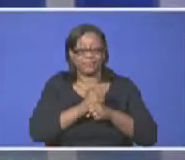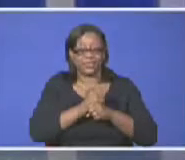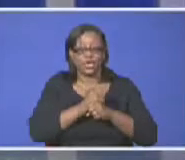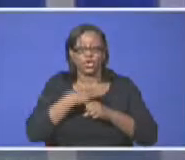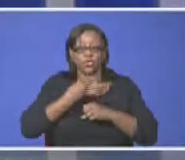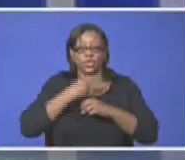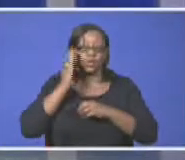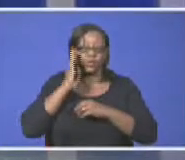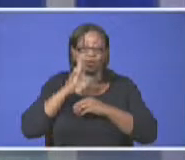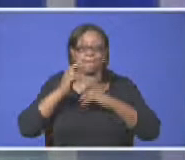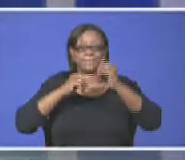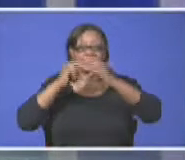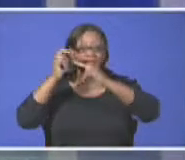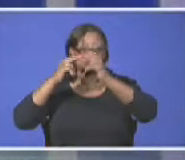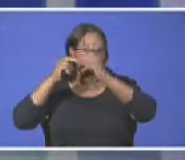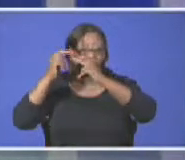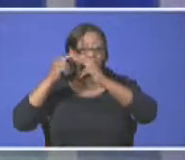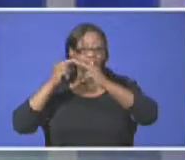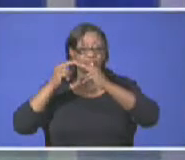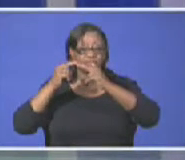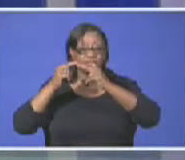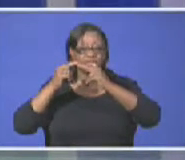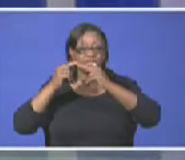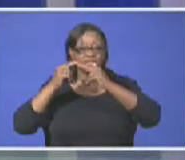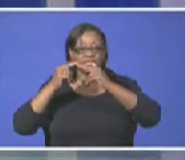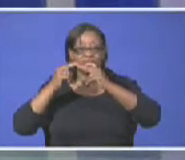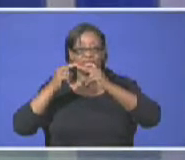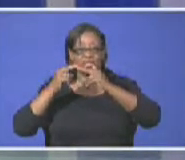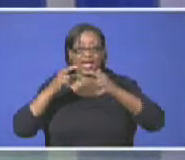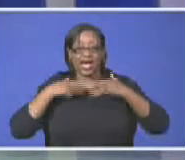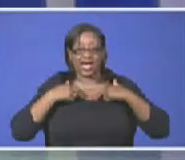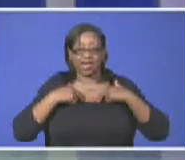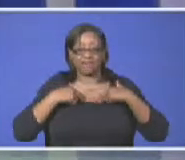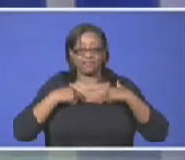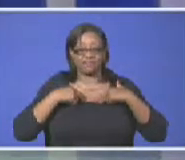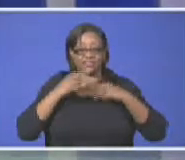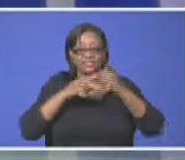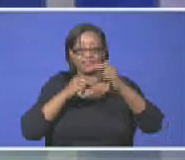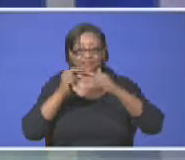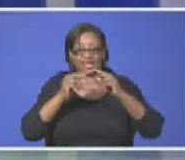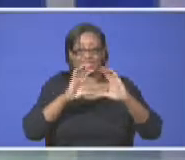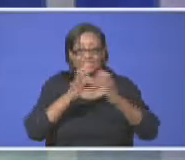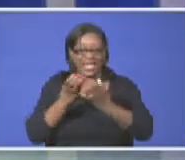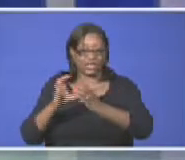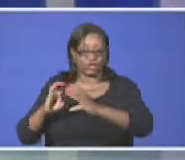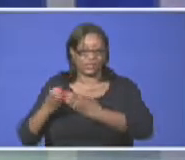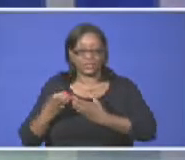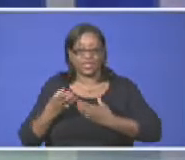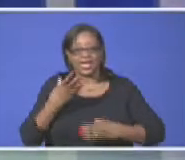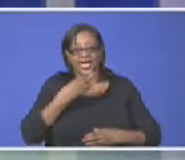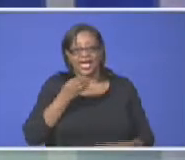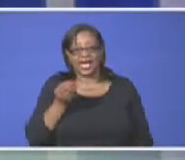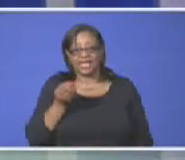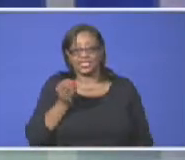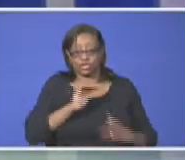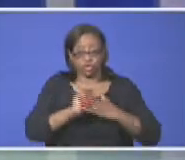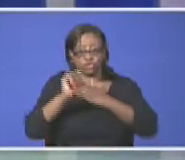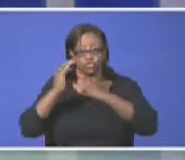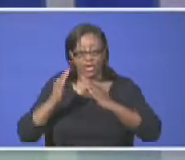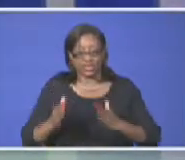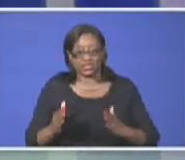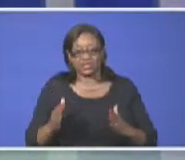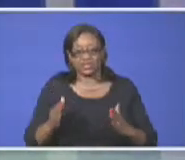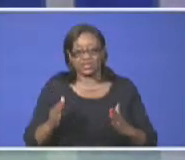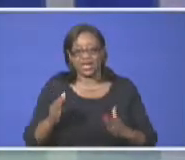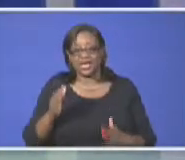building capacity to the further sustainable development of regulated sectors. Director of Utilities and Energy